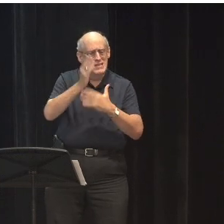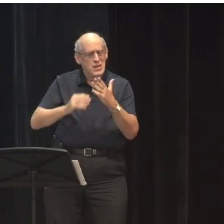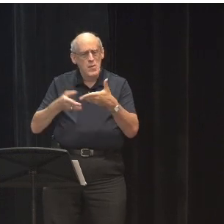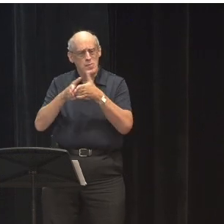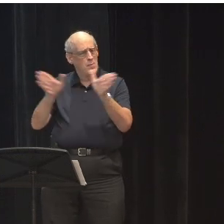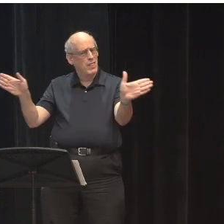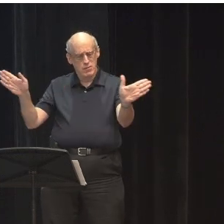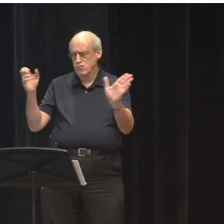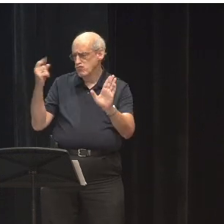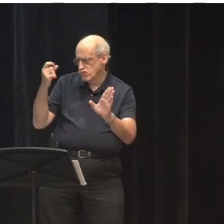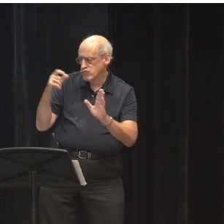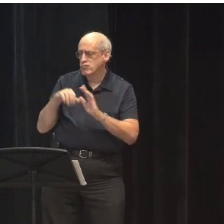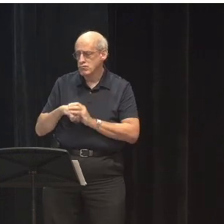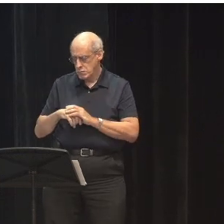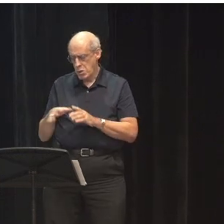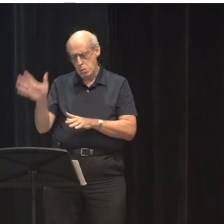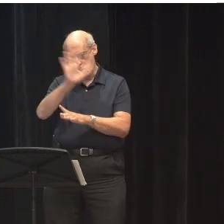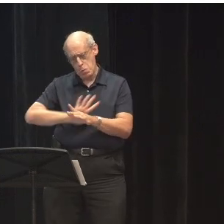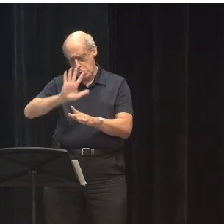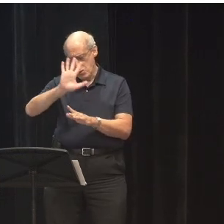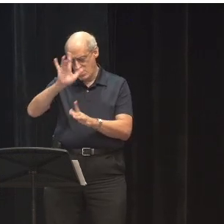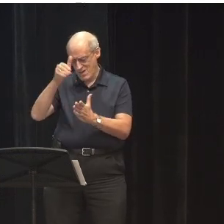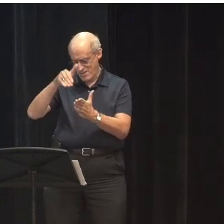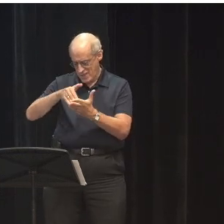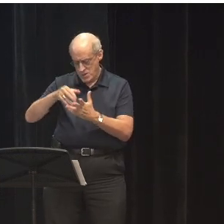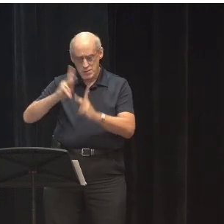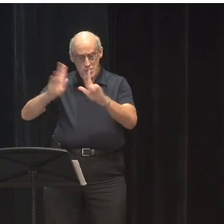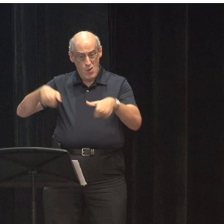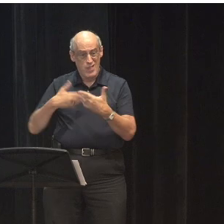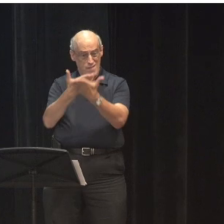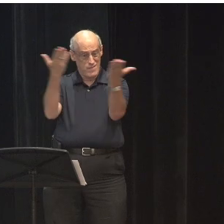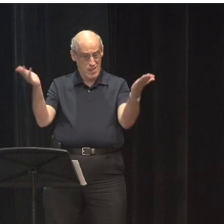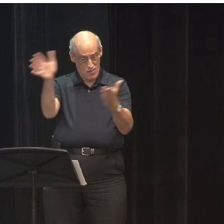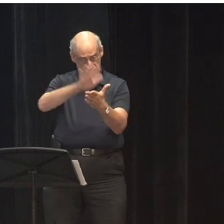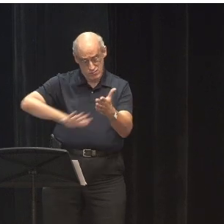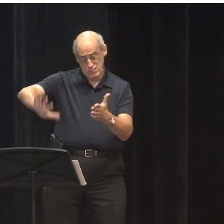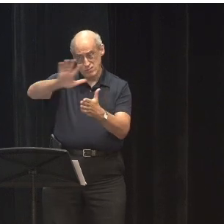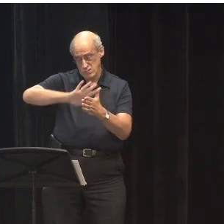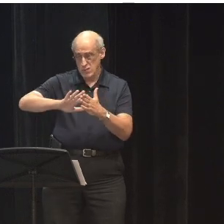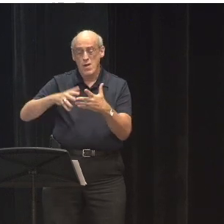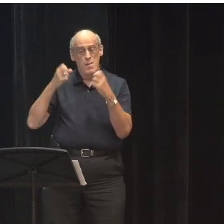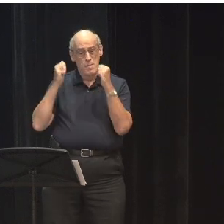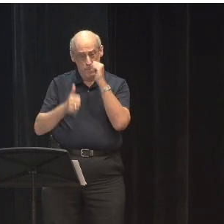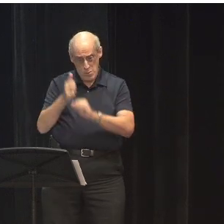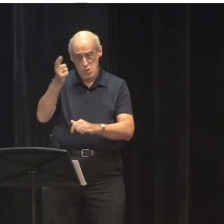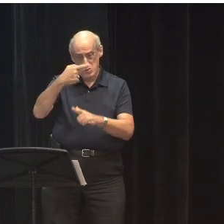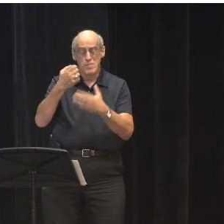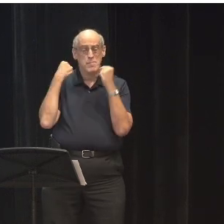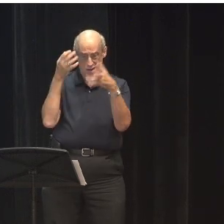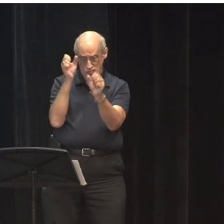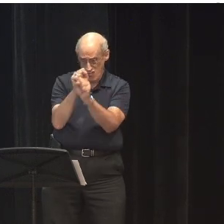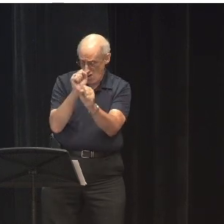buildings. There's approximately 25,000 residents that are in the protected area, and a large number of jobs is a